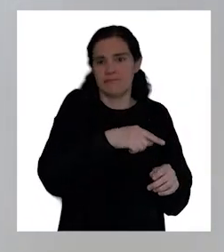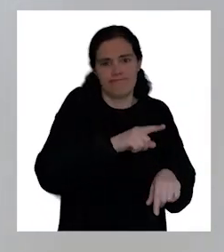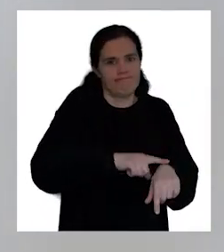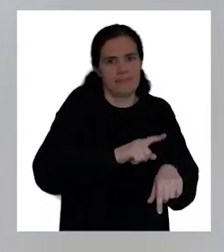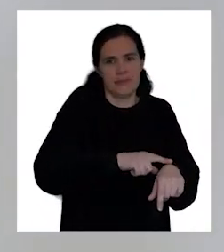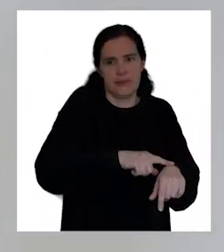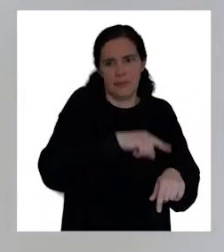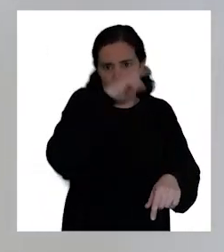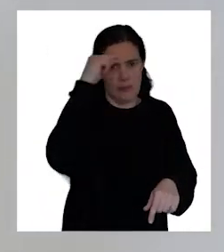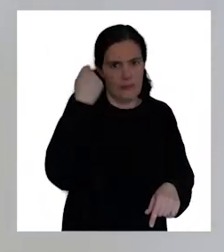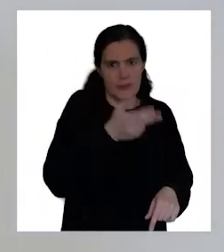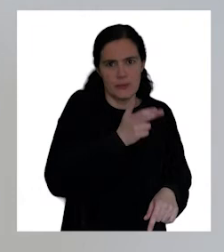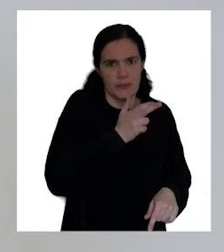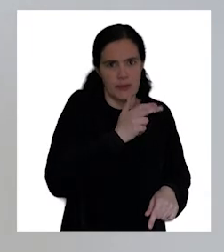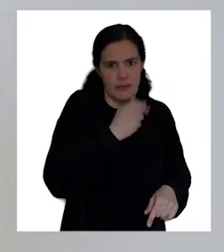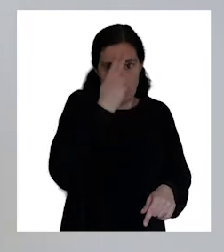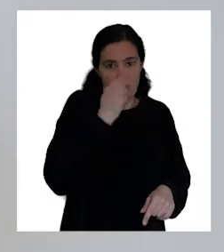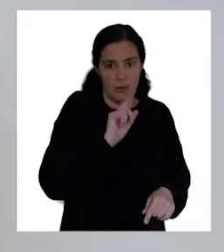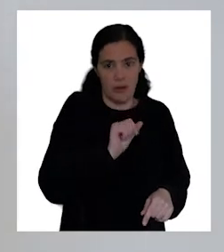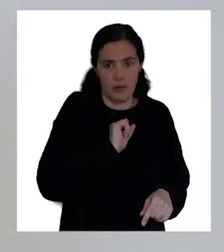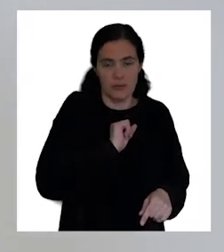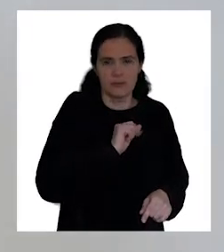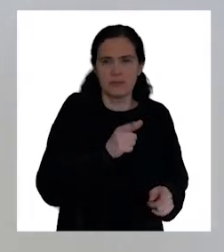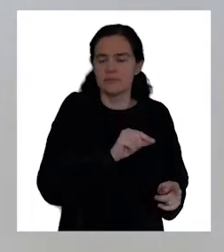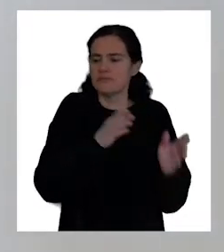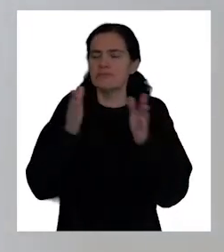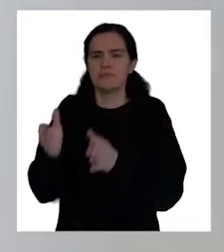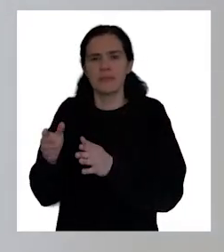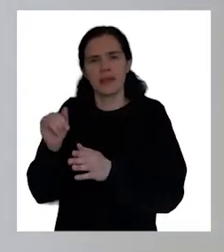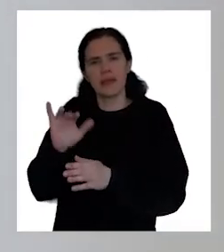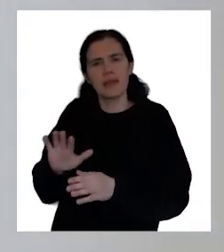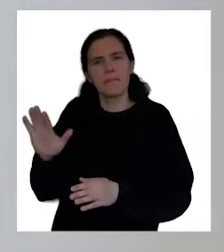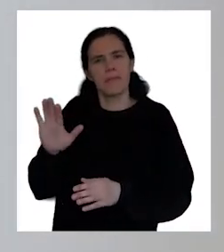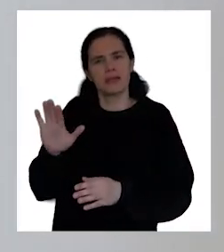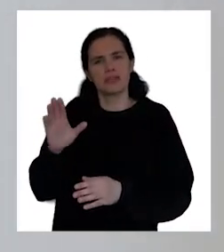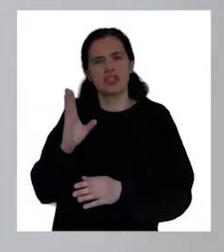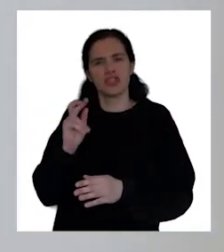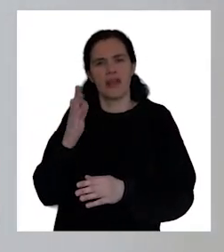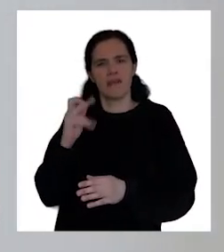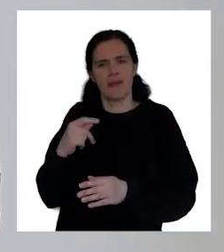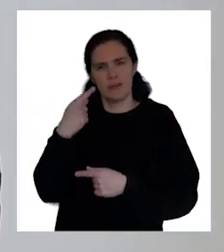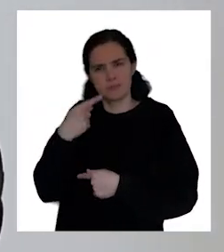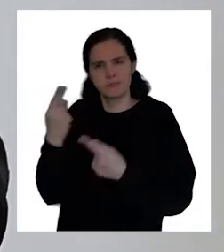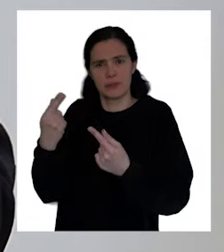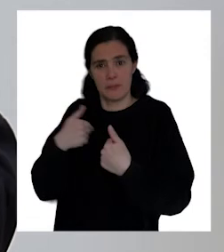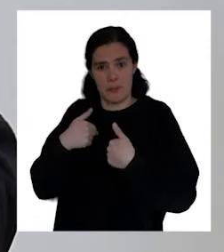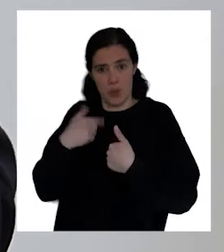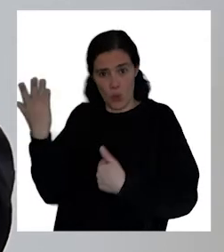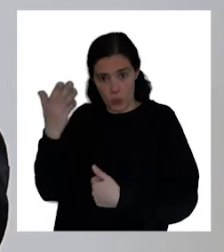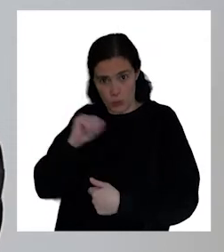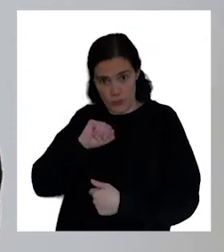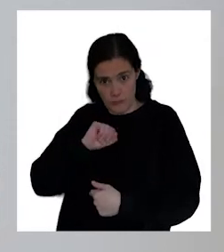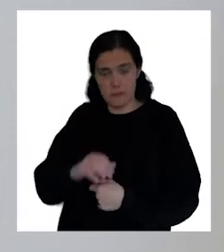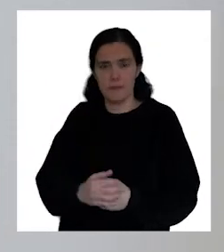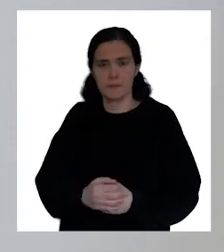difficult, horrible moment in our history. But it's also an image in which Jafa introduced, for me, for